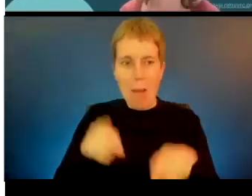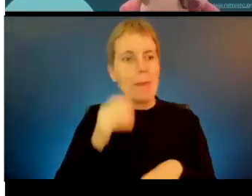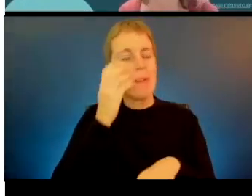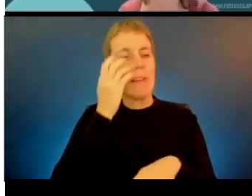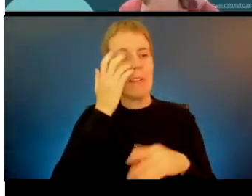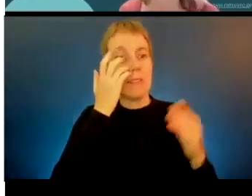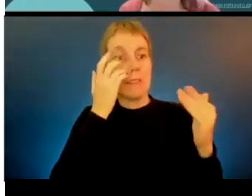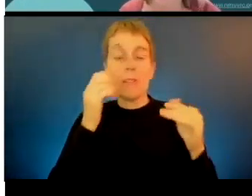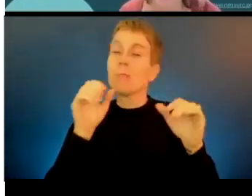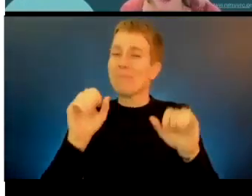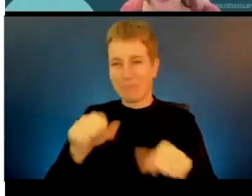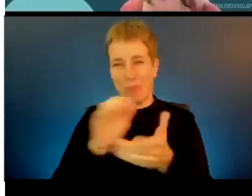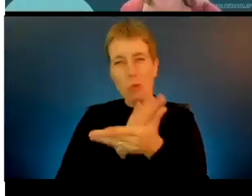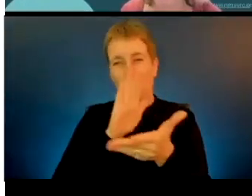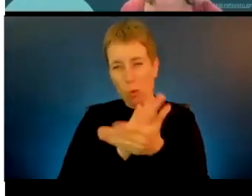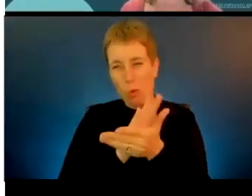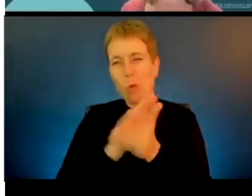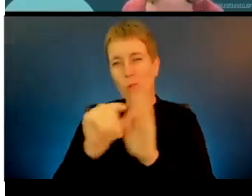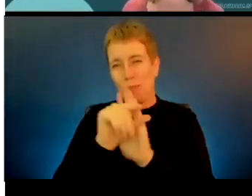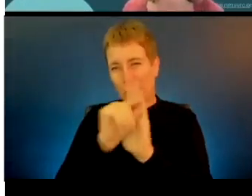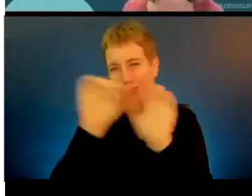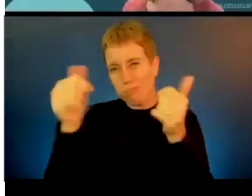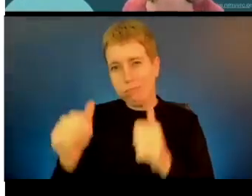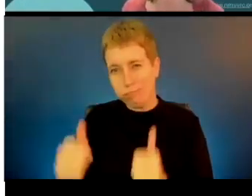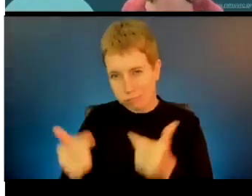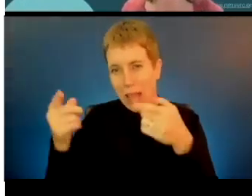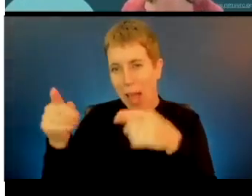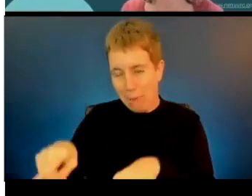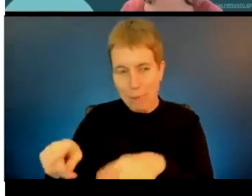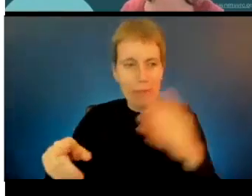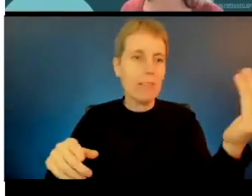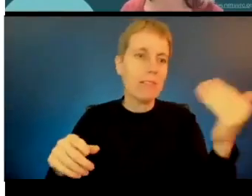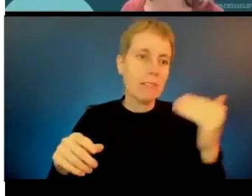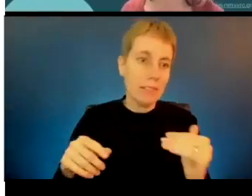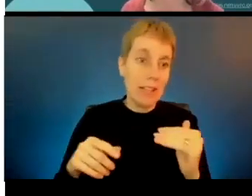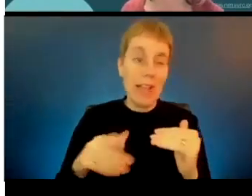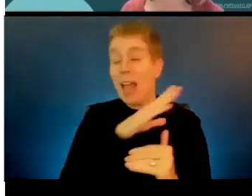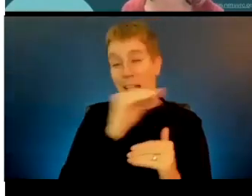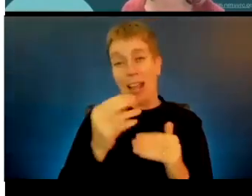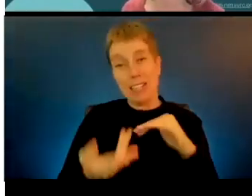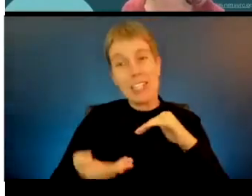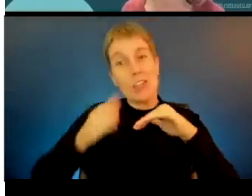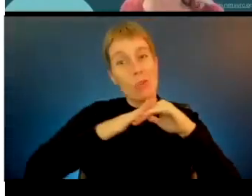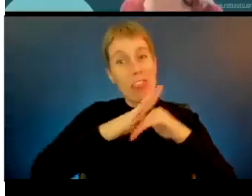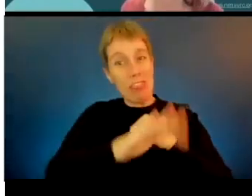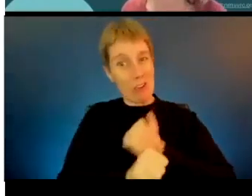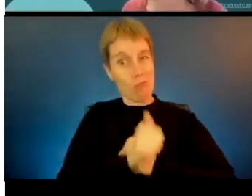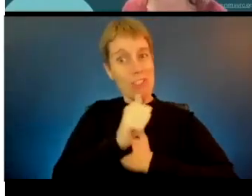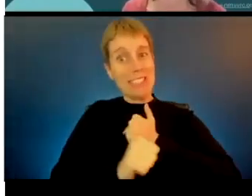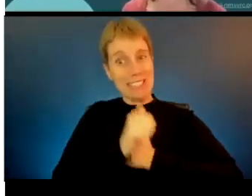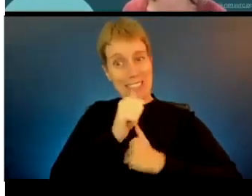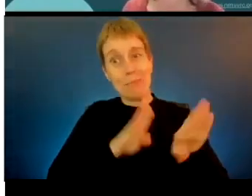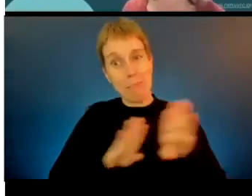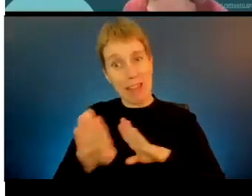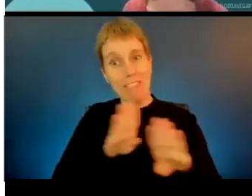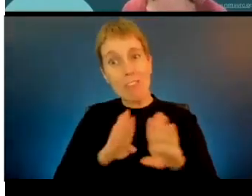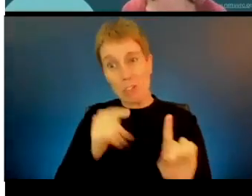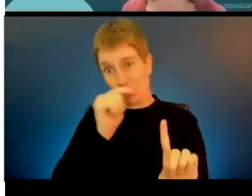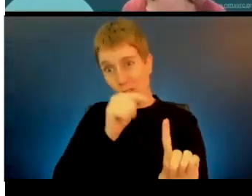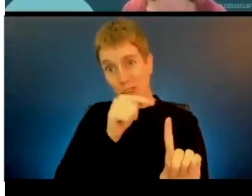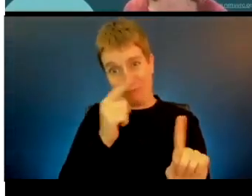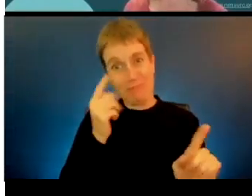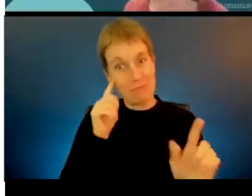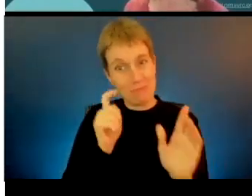see an increase in risky behaviors that we have to pay attention to. And one of the things about adolescence, which isn't all that different than almost